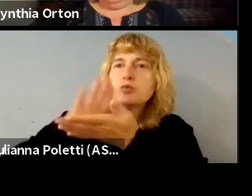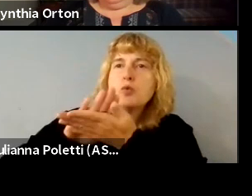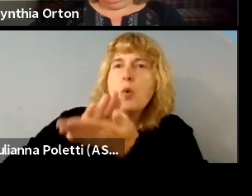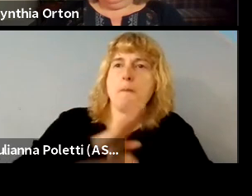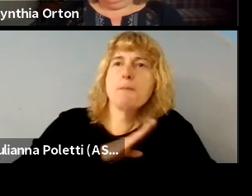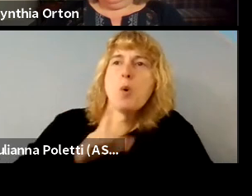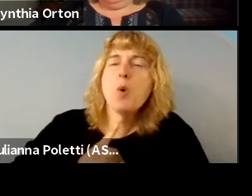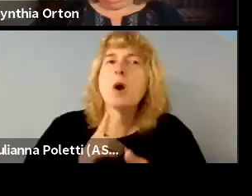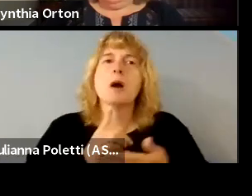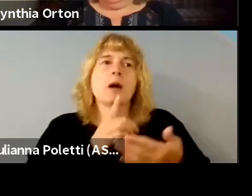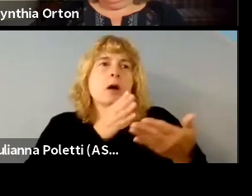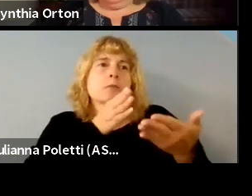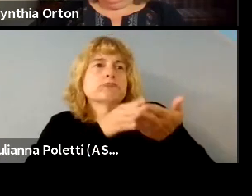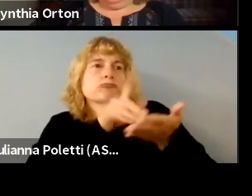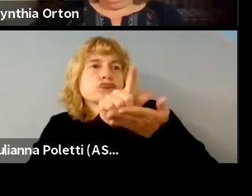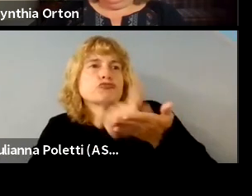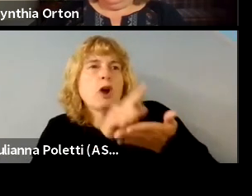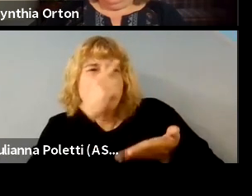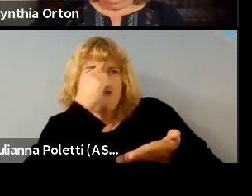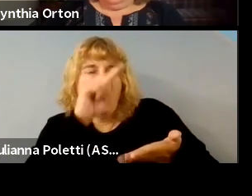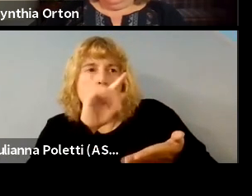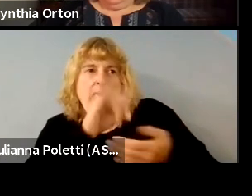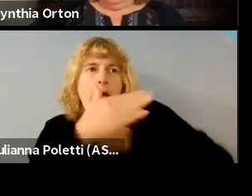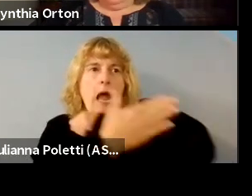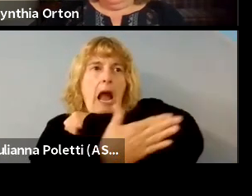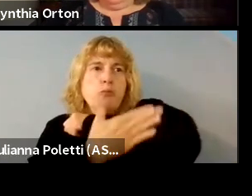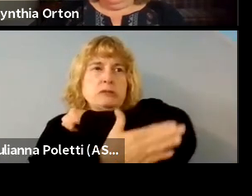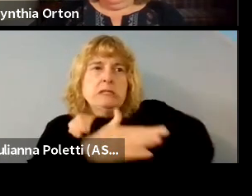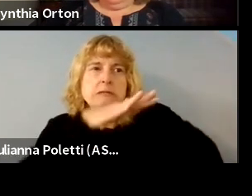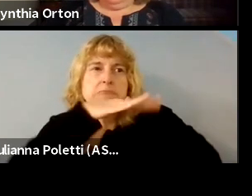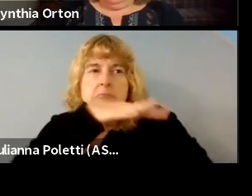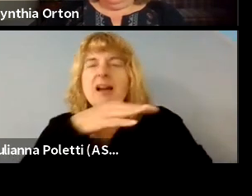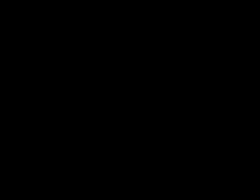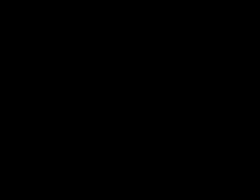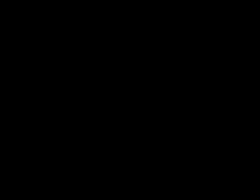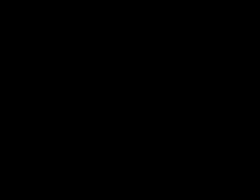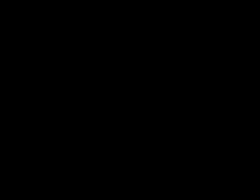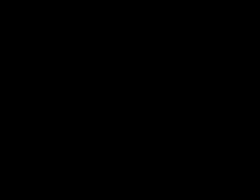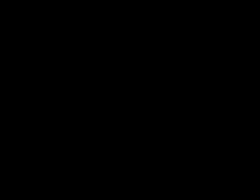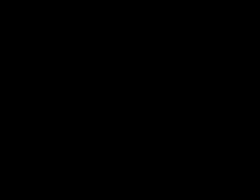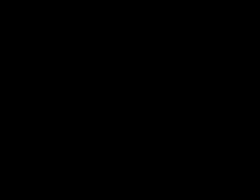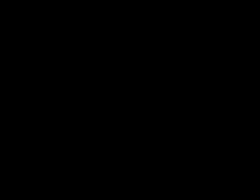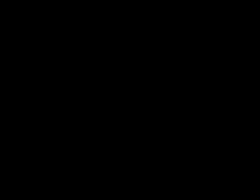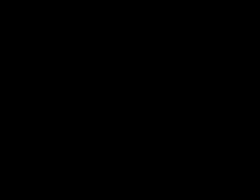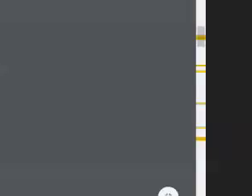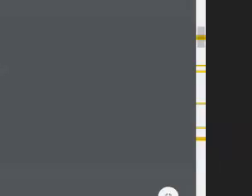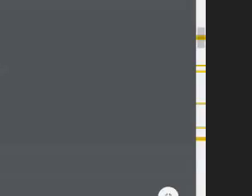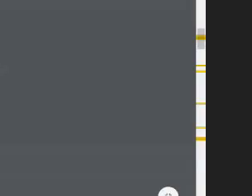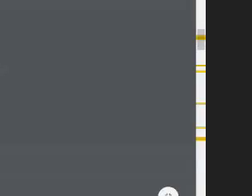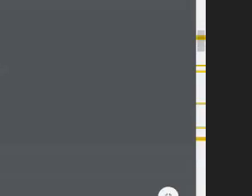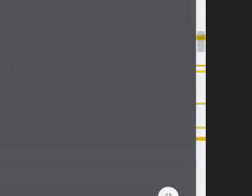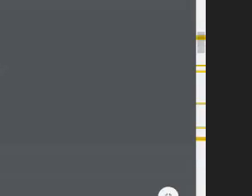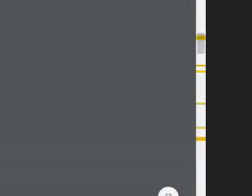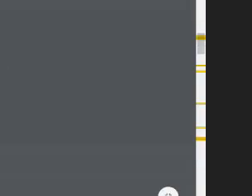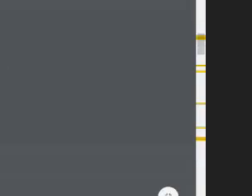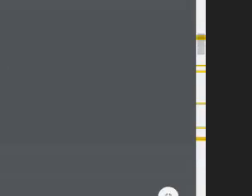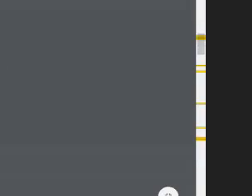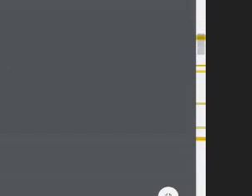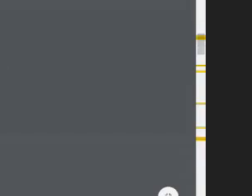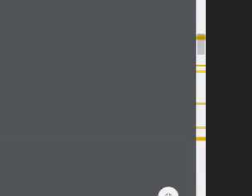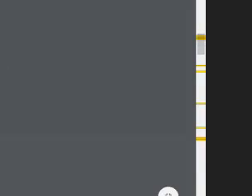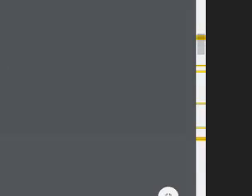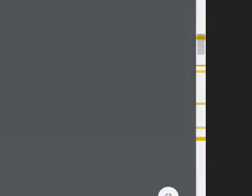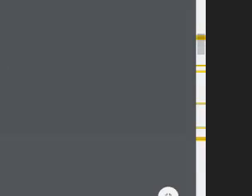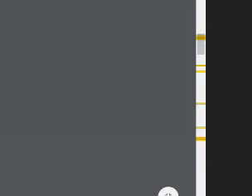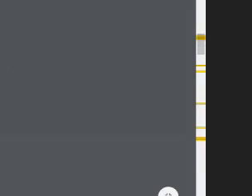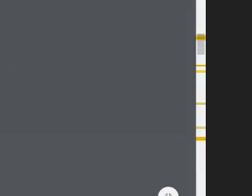or that. So again, these statutes are worth noting together because there is an interplay there.